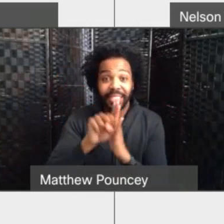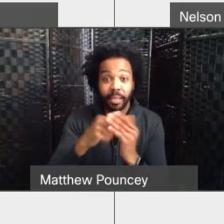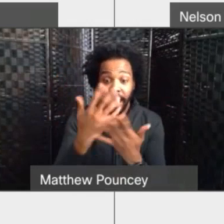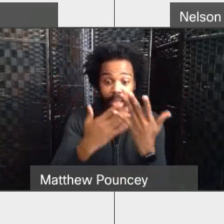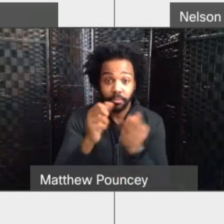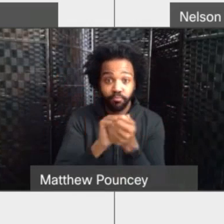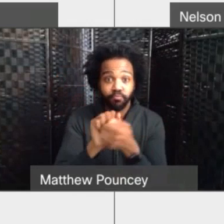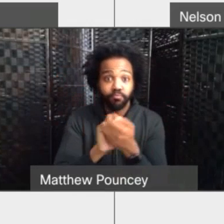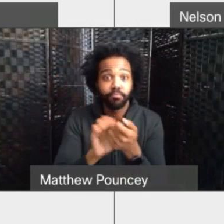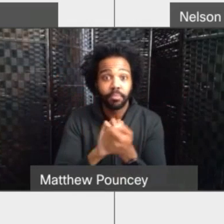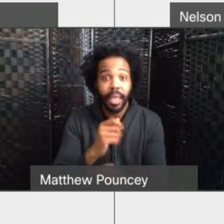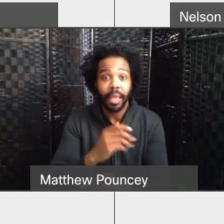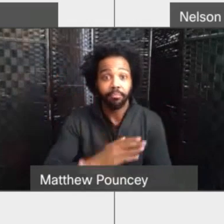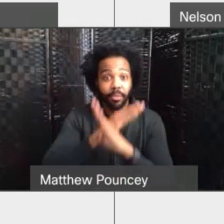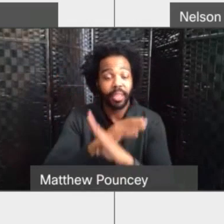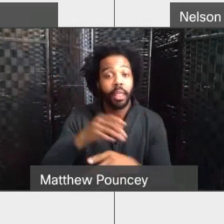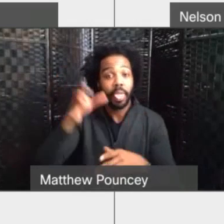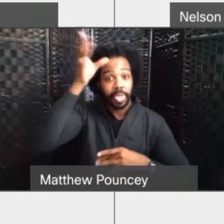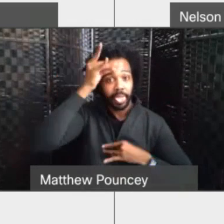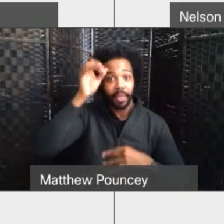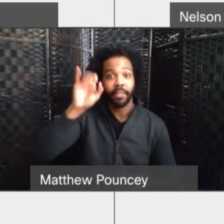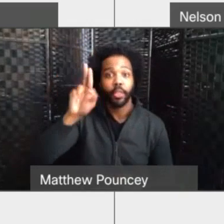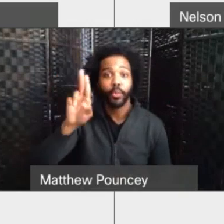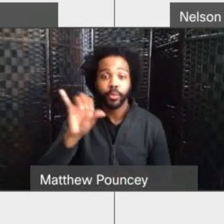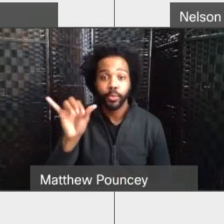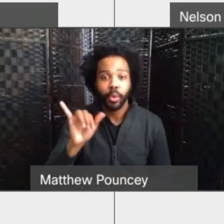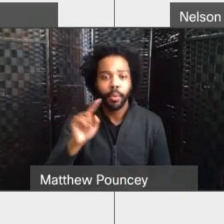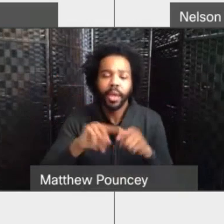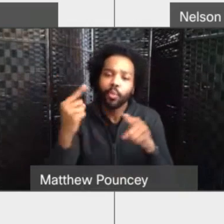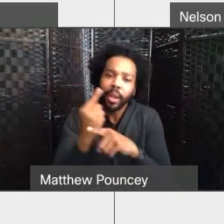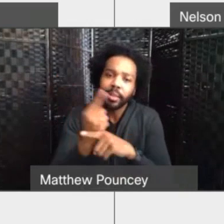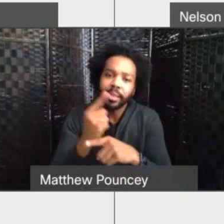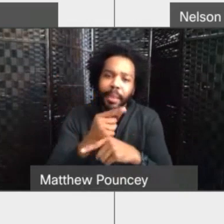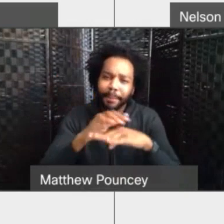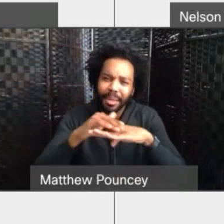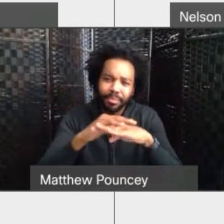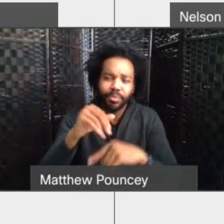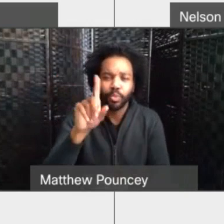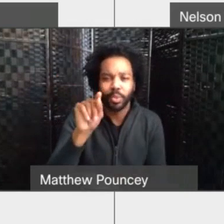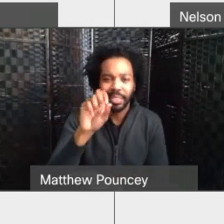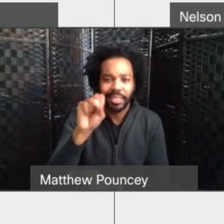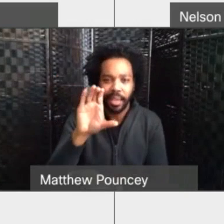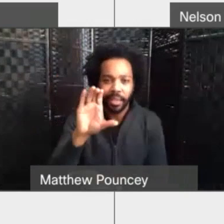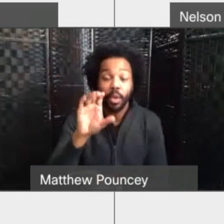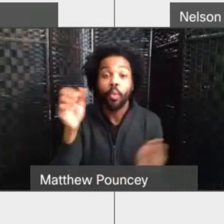But regularly washing your hands for at least 20 seconds with soap and water if you have